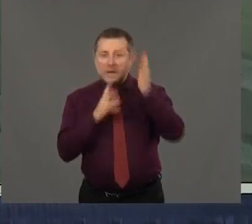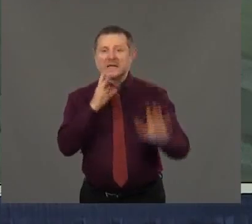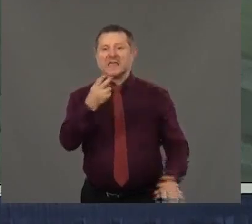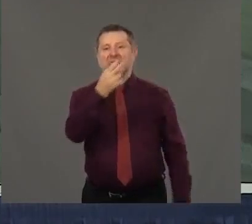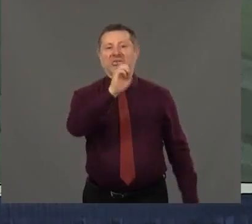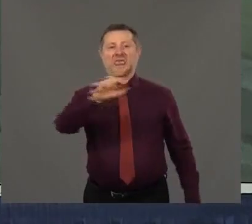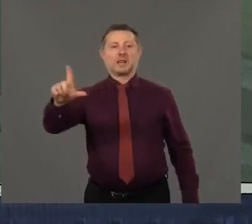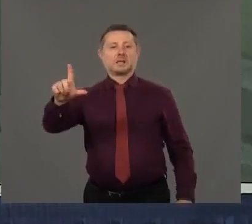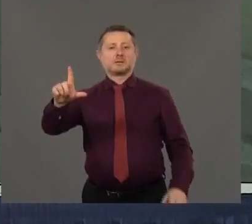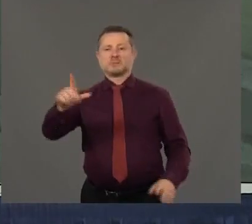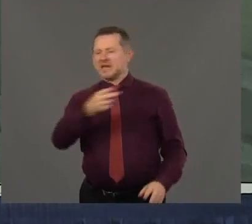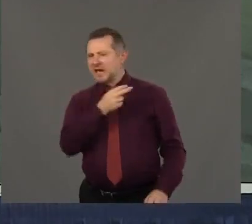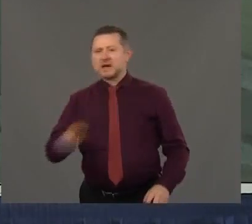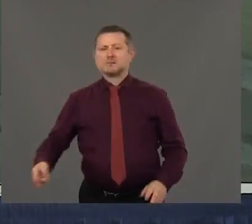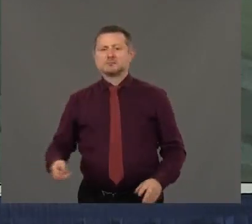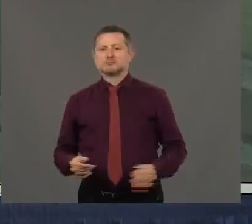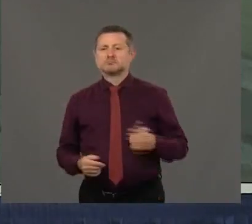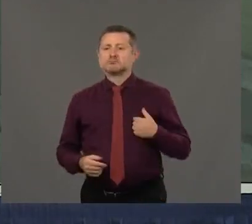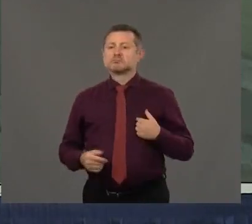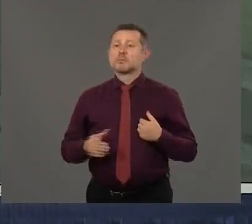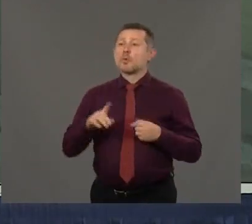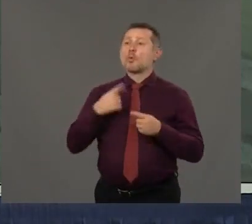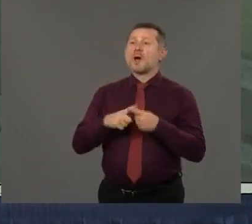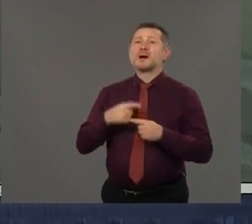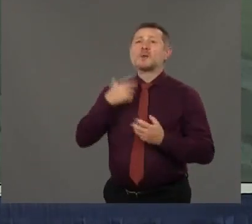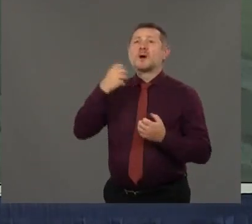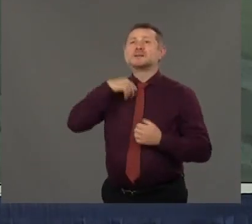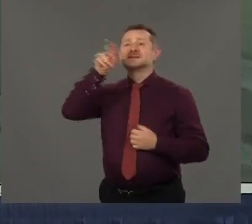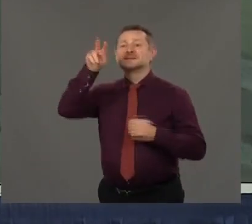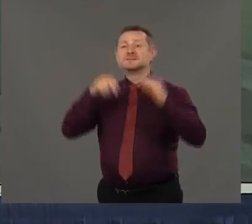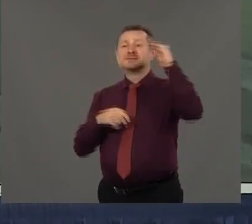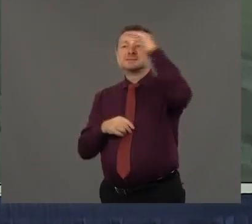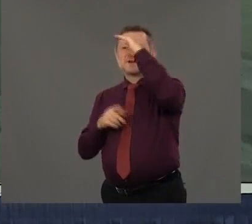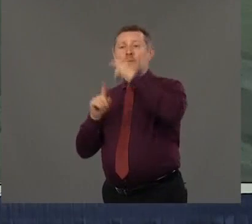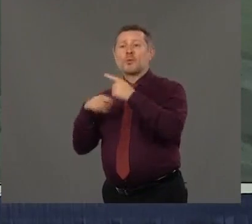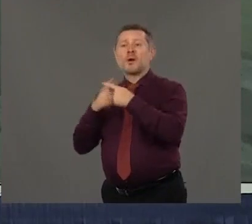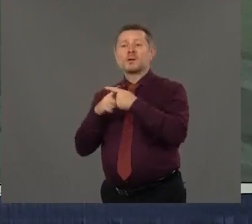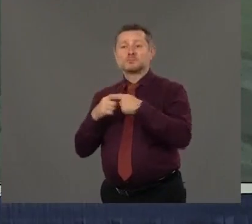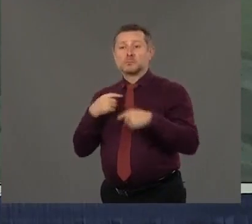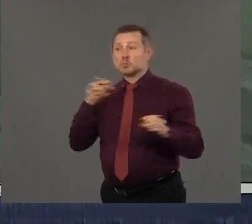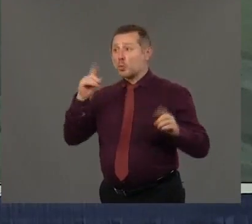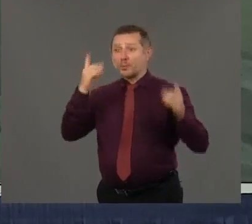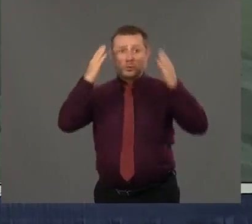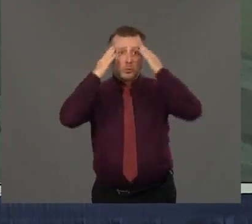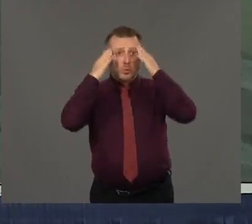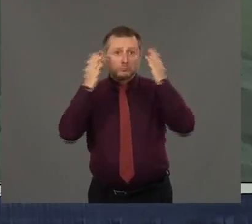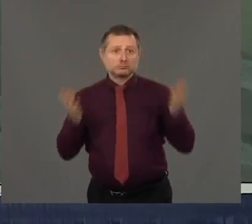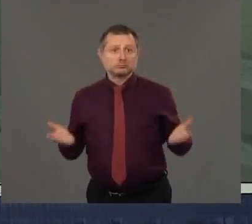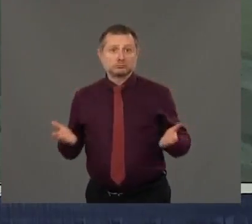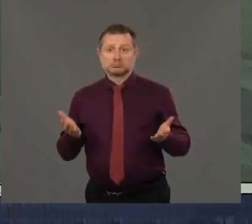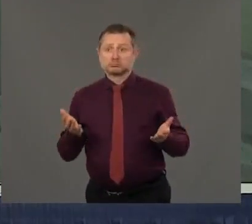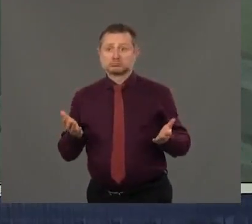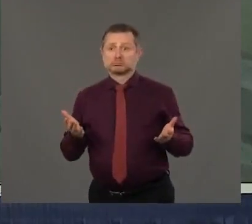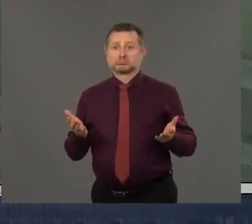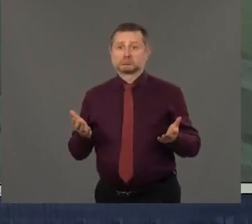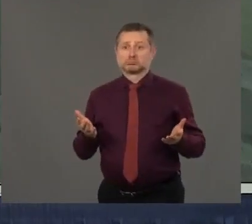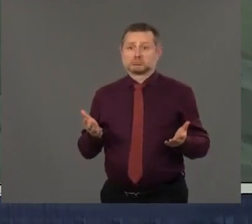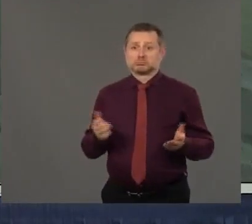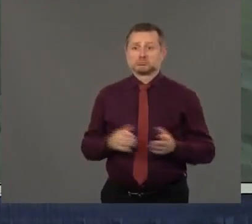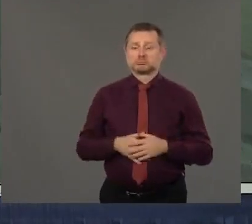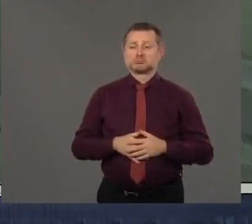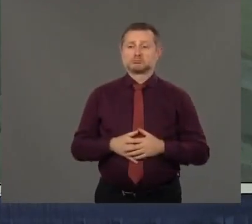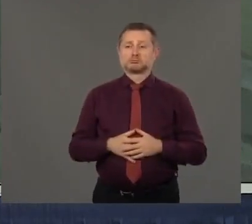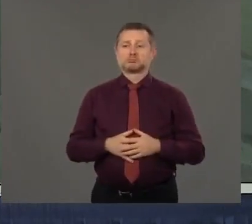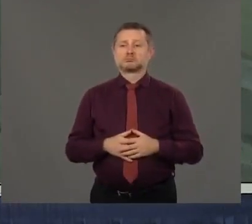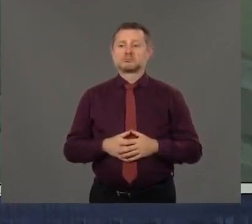Well, how high is this mountain? How high do we have to climb? Nobody knows. The mountain is